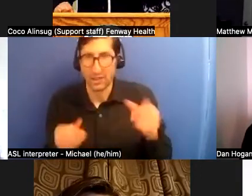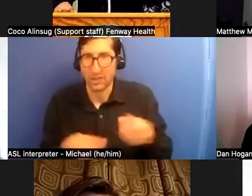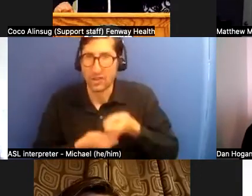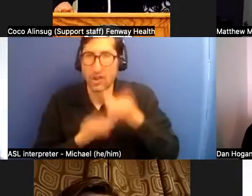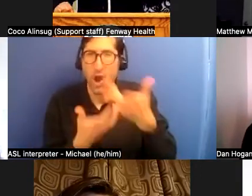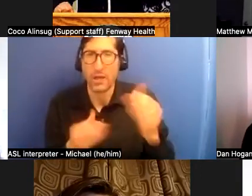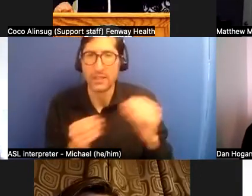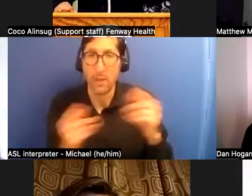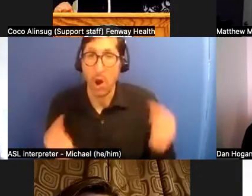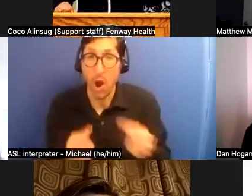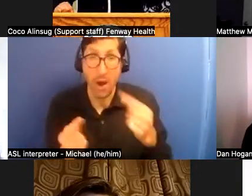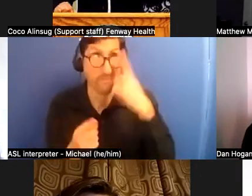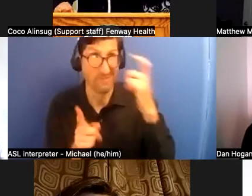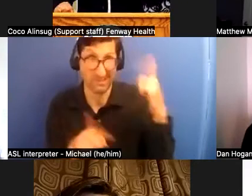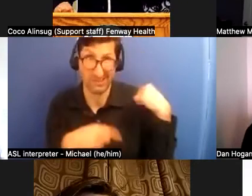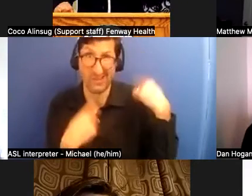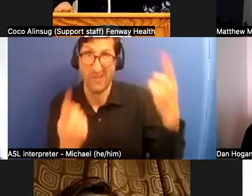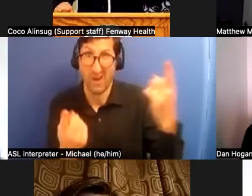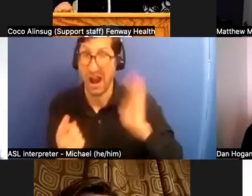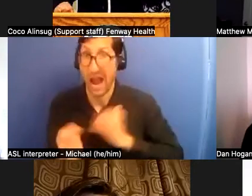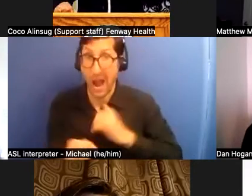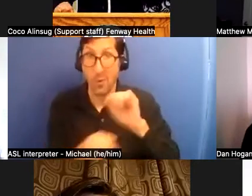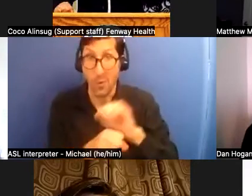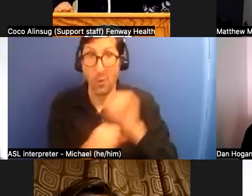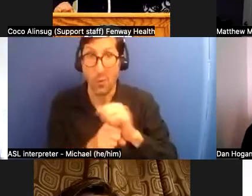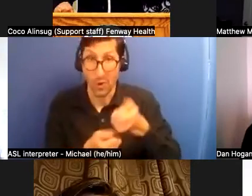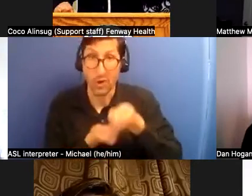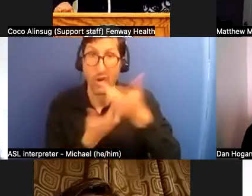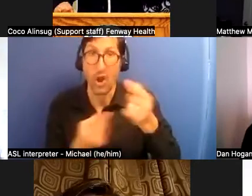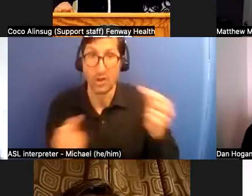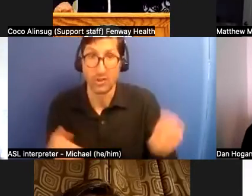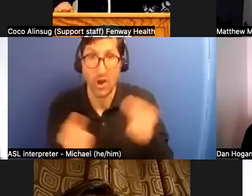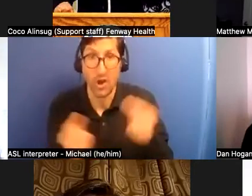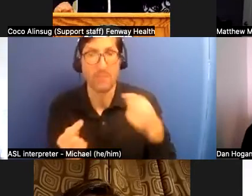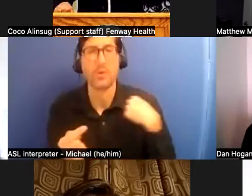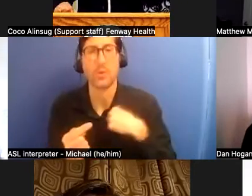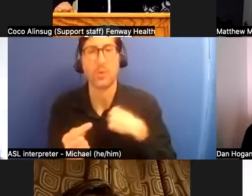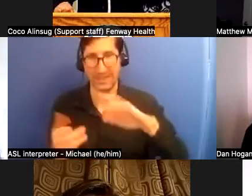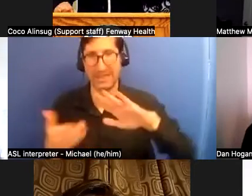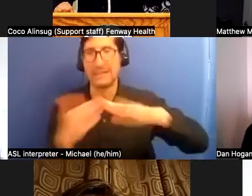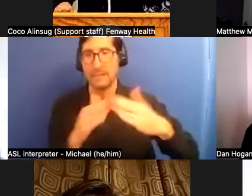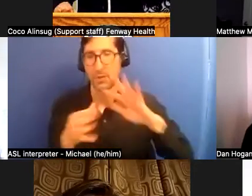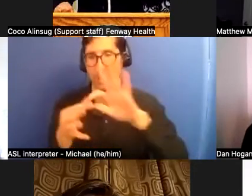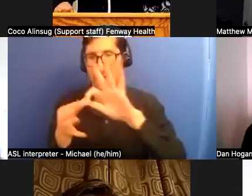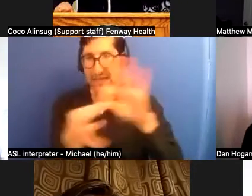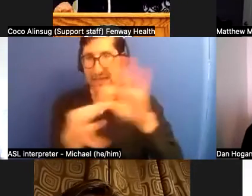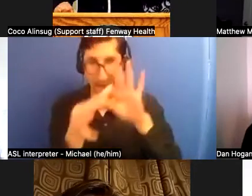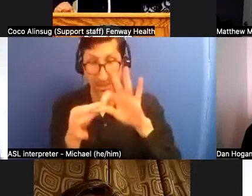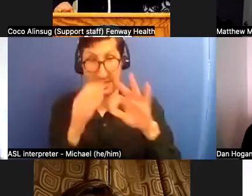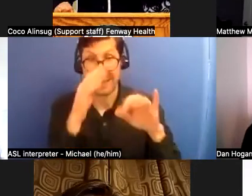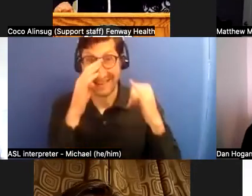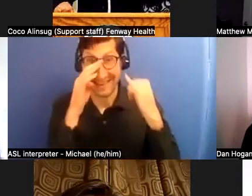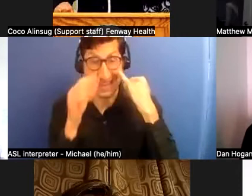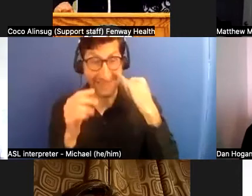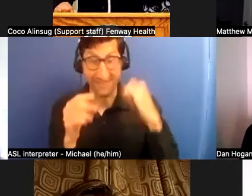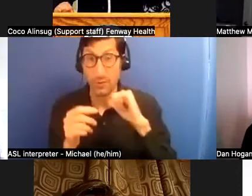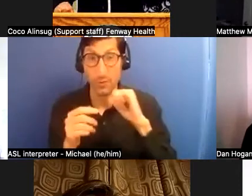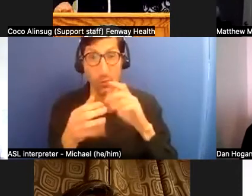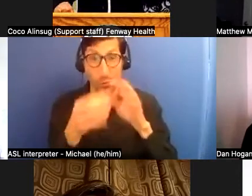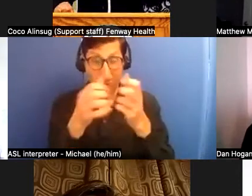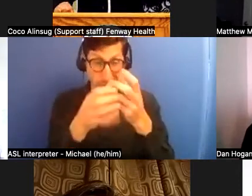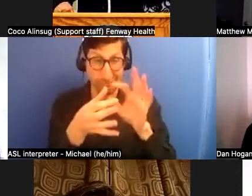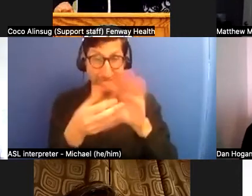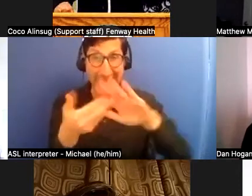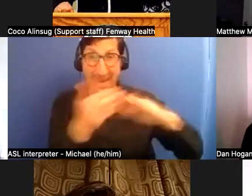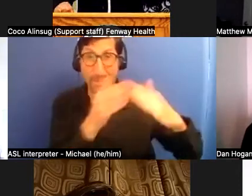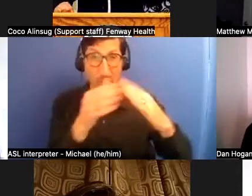do now is. And without that really clear community connection and leadership, we risk reinforcing that.